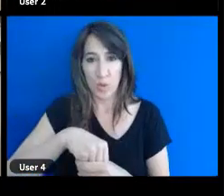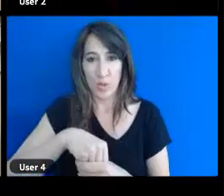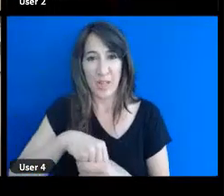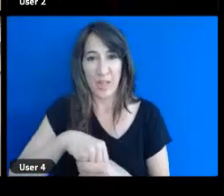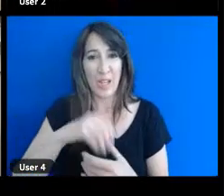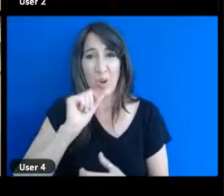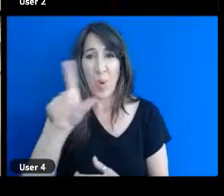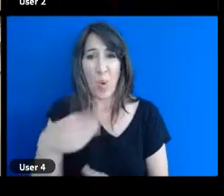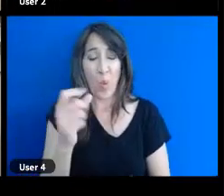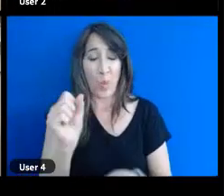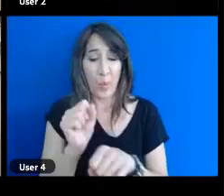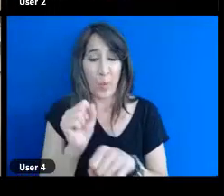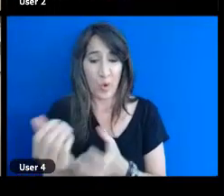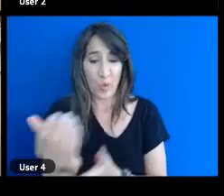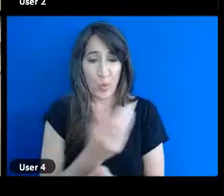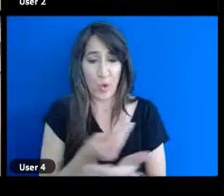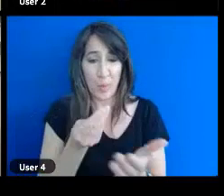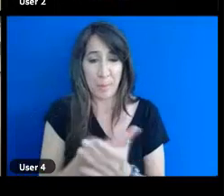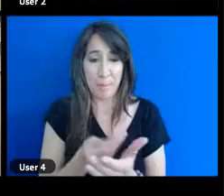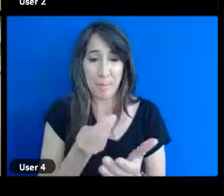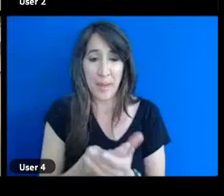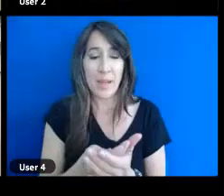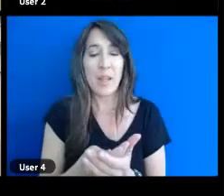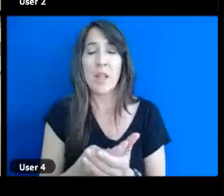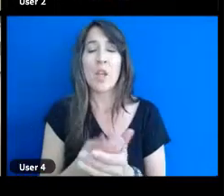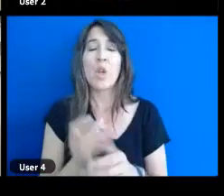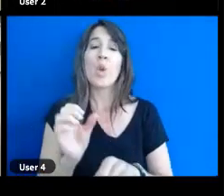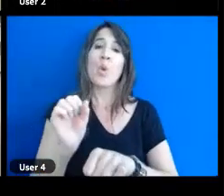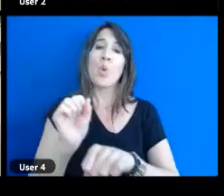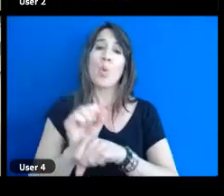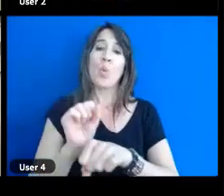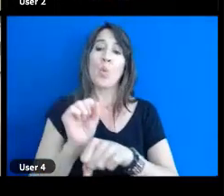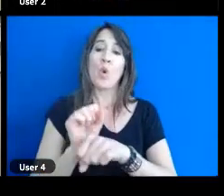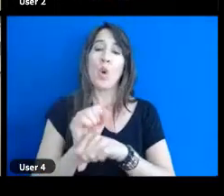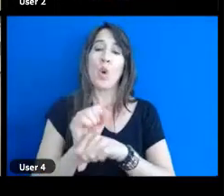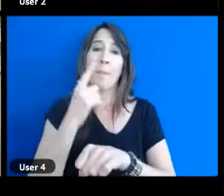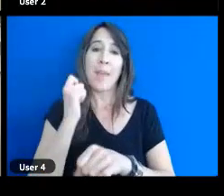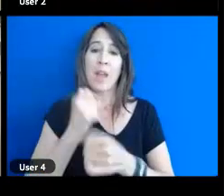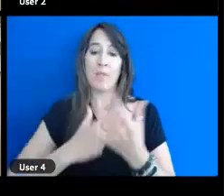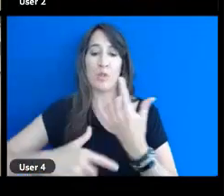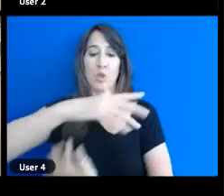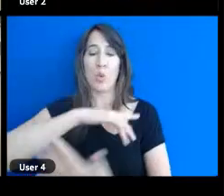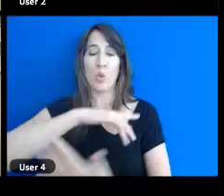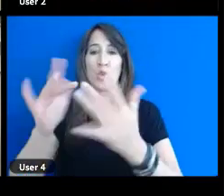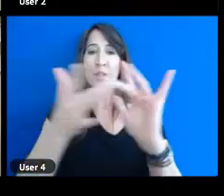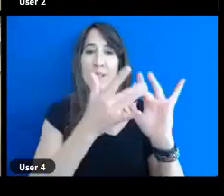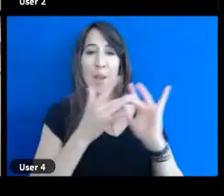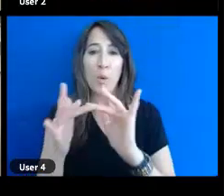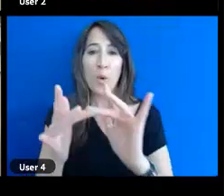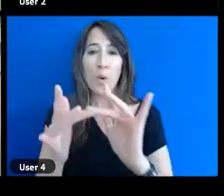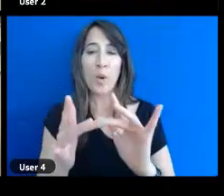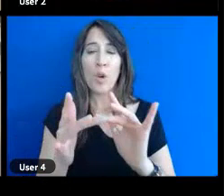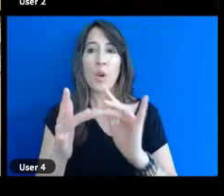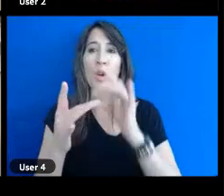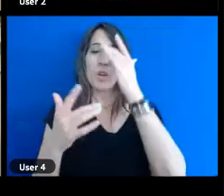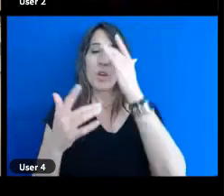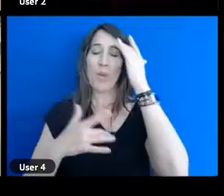social and financial inclusion. People don't just work to earn a paycheck.